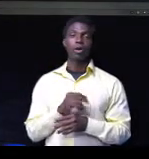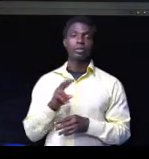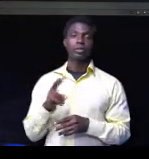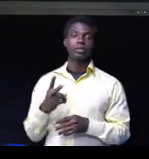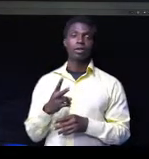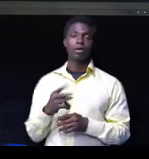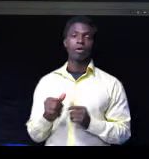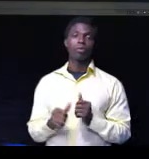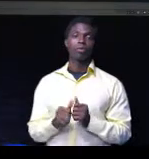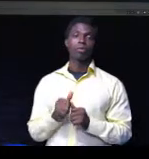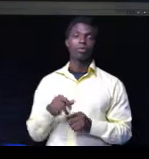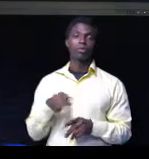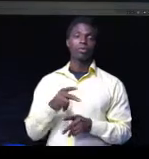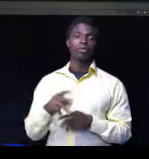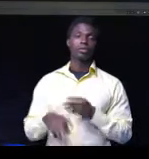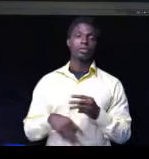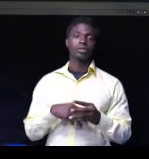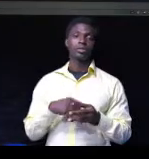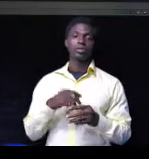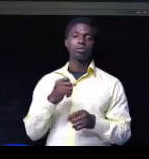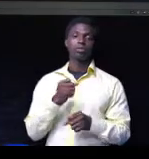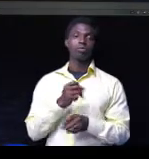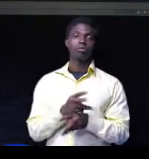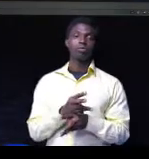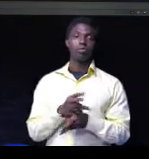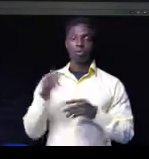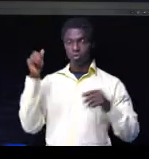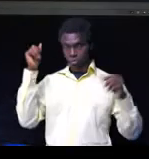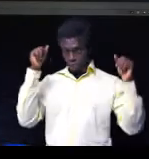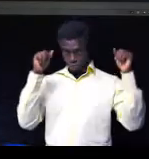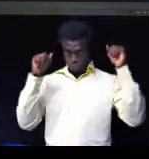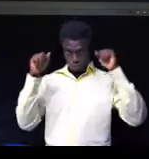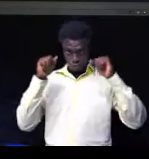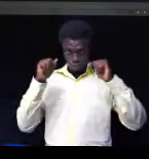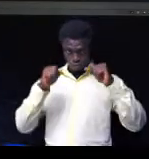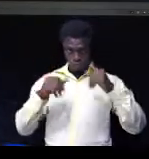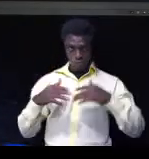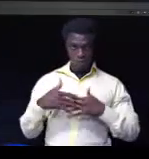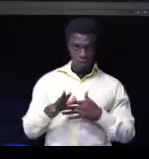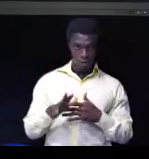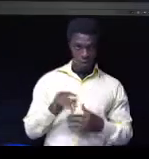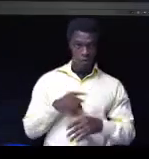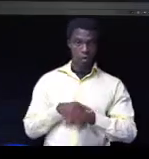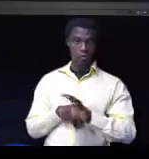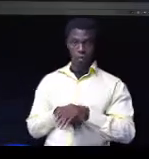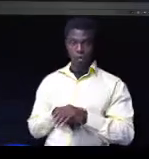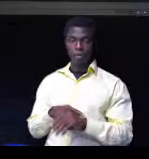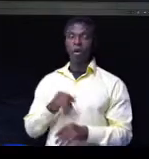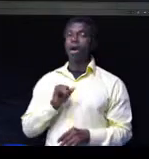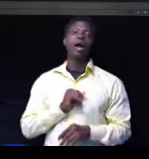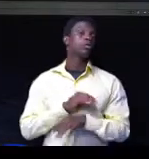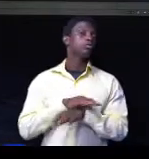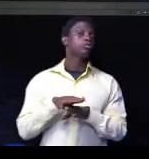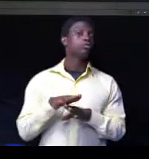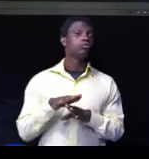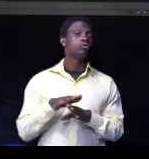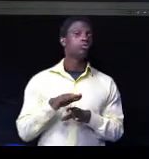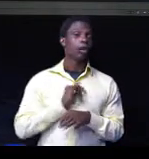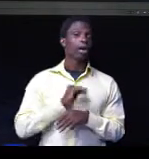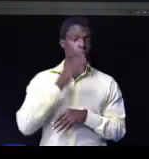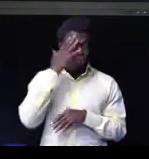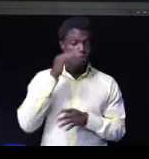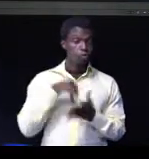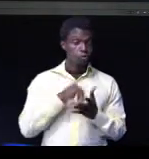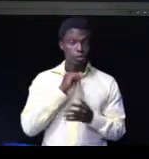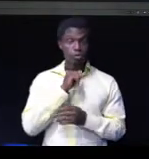sport worldwide behind soccer. Judo, I know to some is not very popular to some of us,